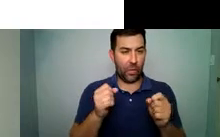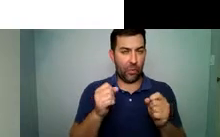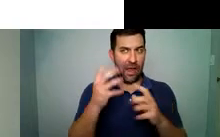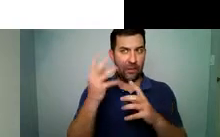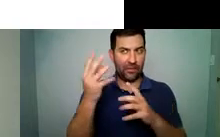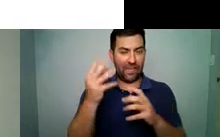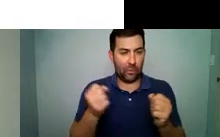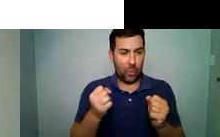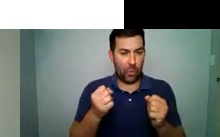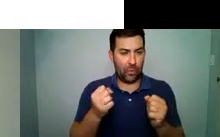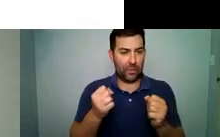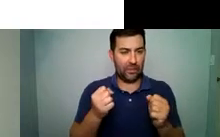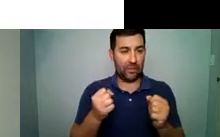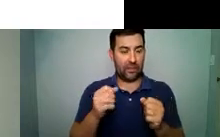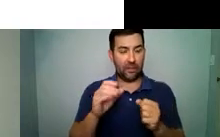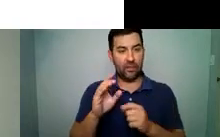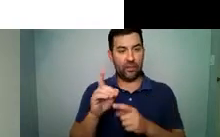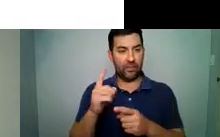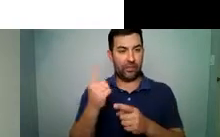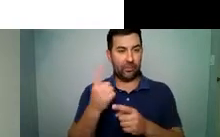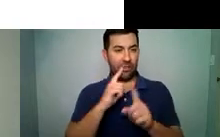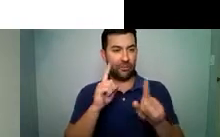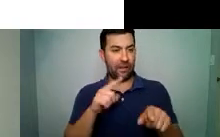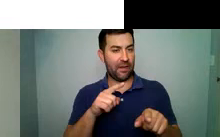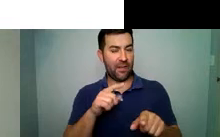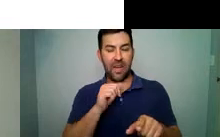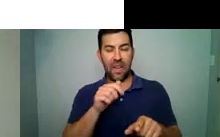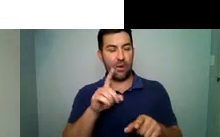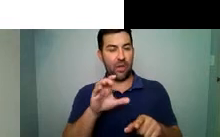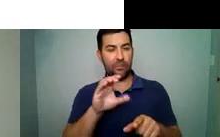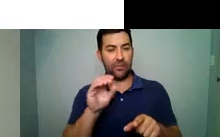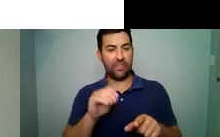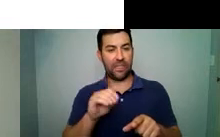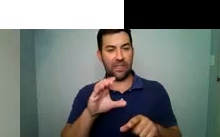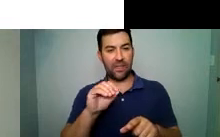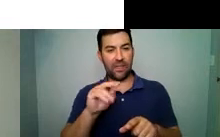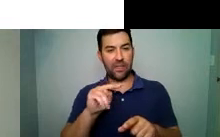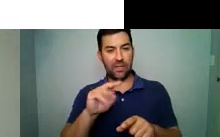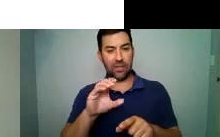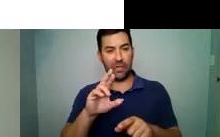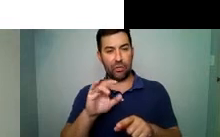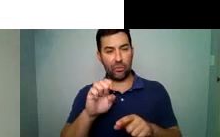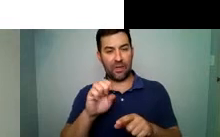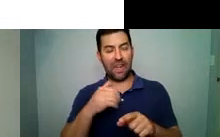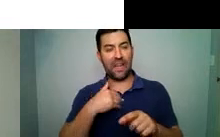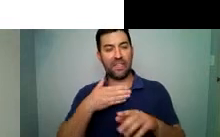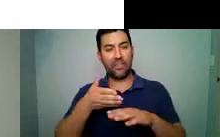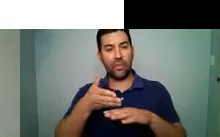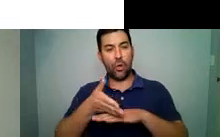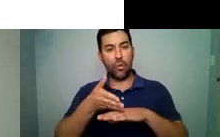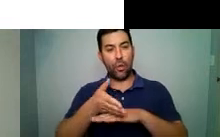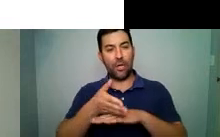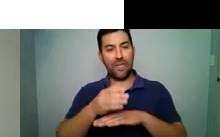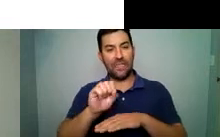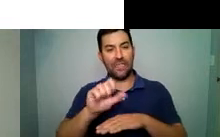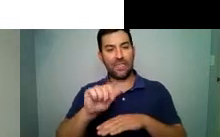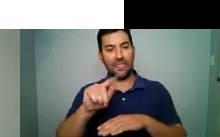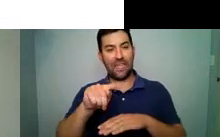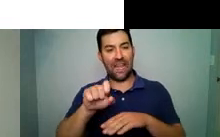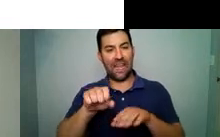Breen responded that the seating is not 100% concrete. It has wood slats to sit on and to see East Liberty Station,